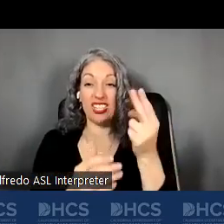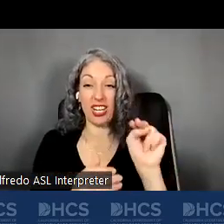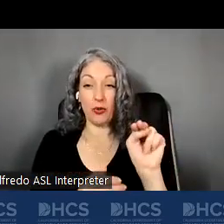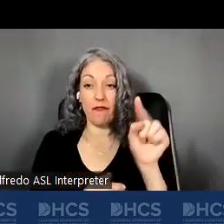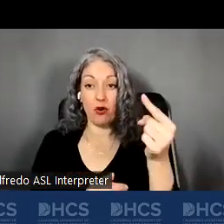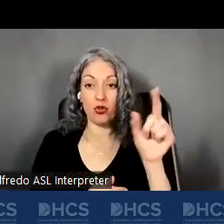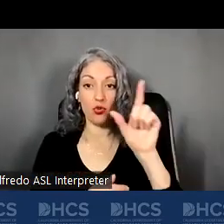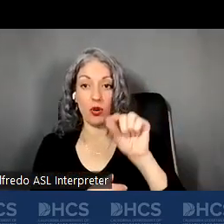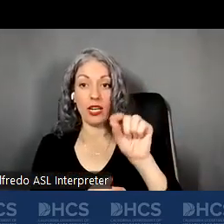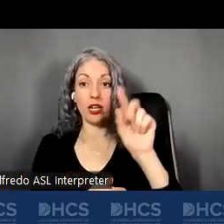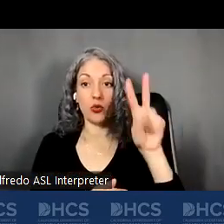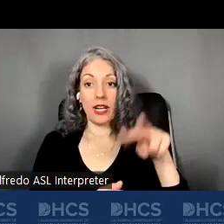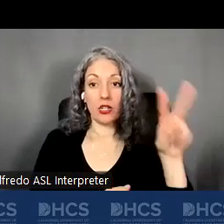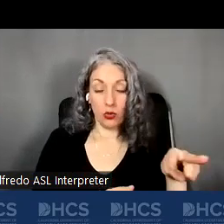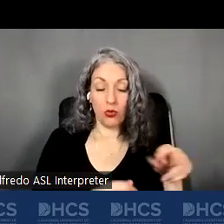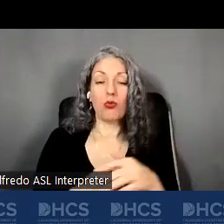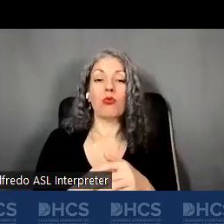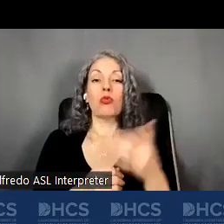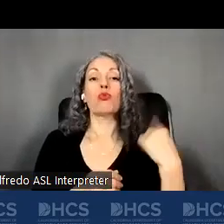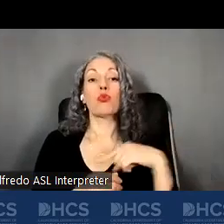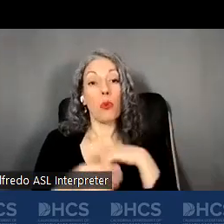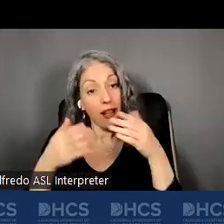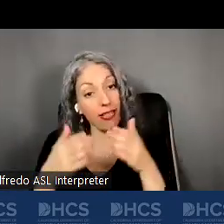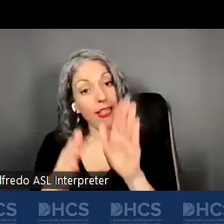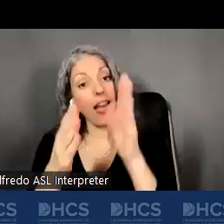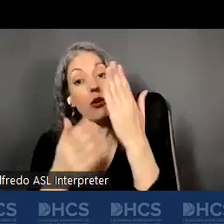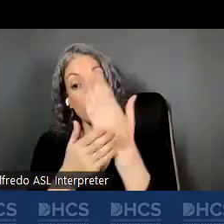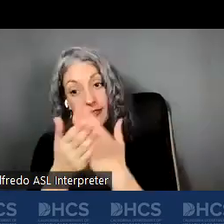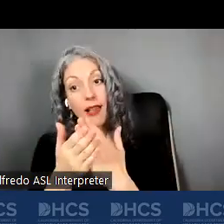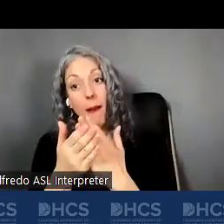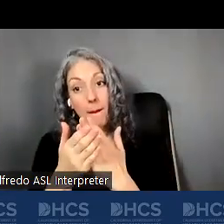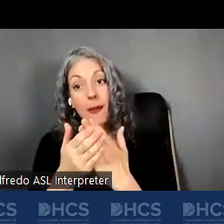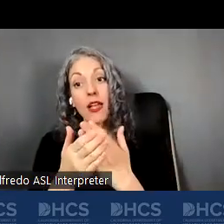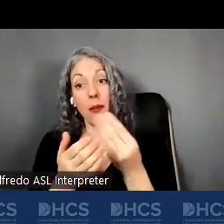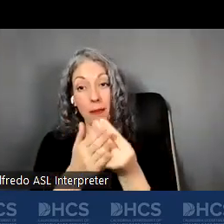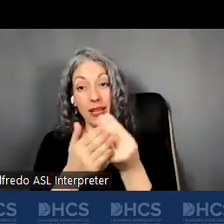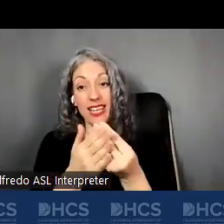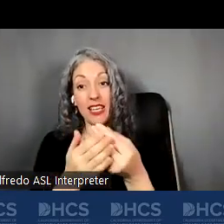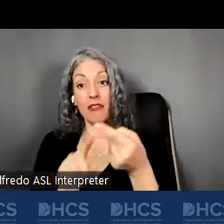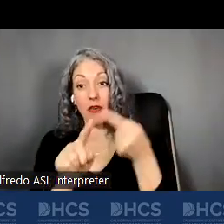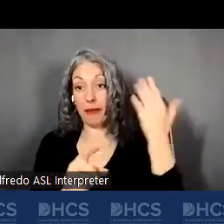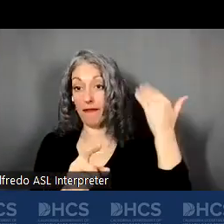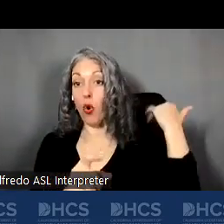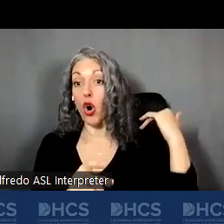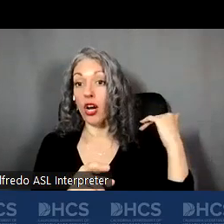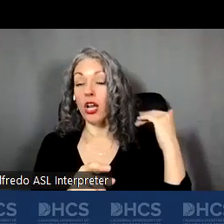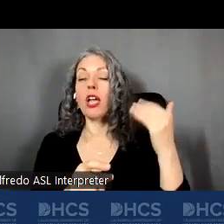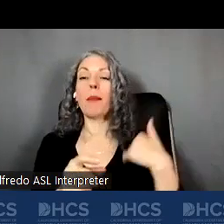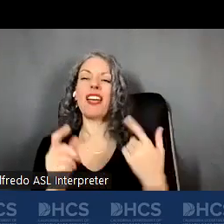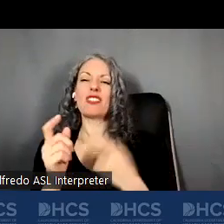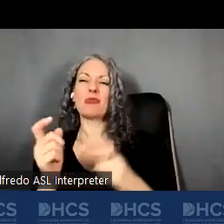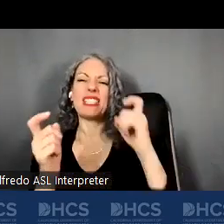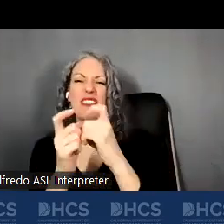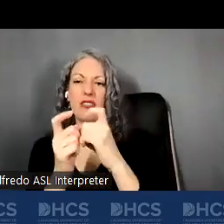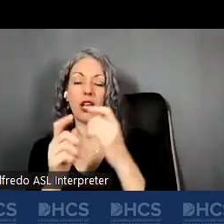2022. So we are allowing for some retrospective funding, but there are some very specific guardrails.